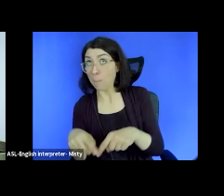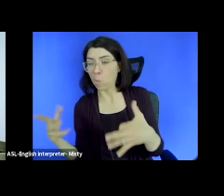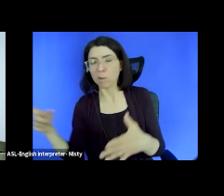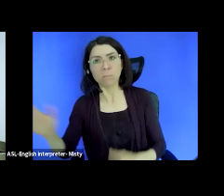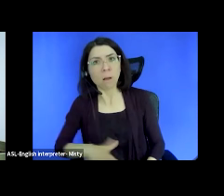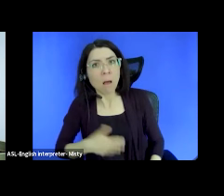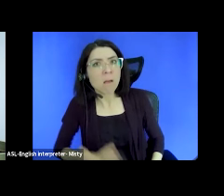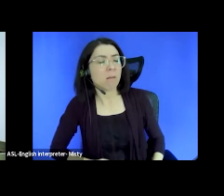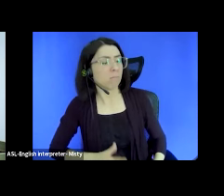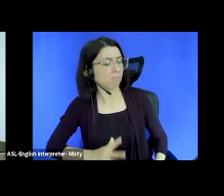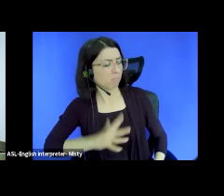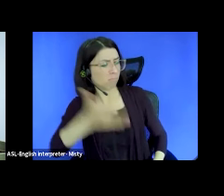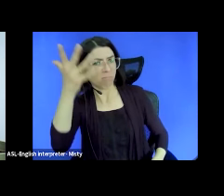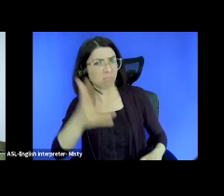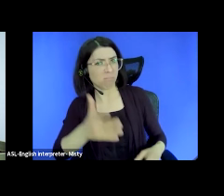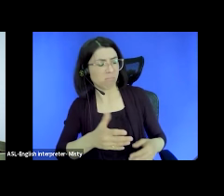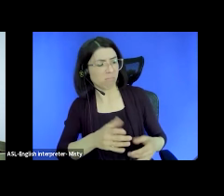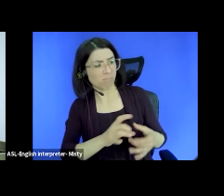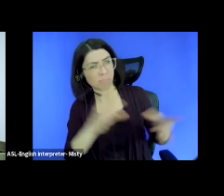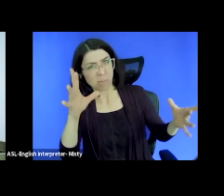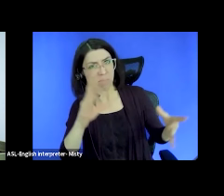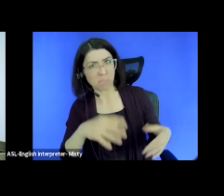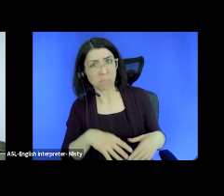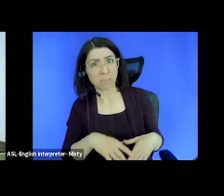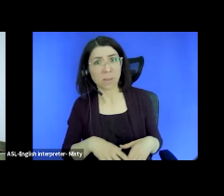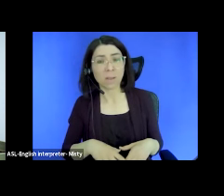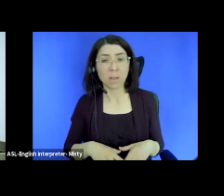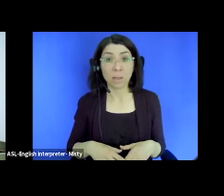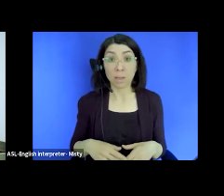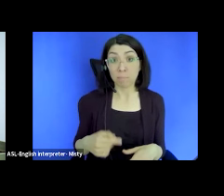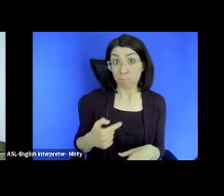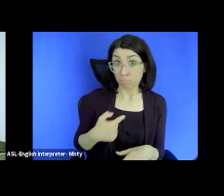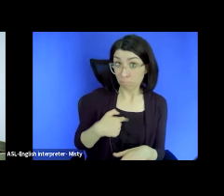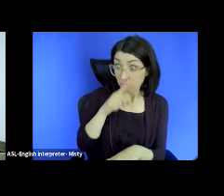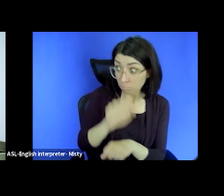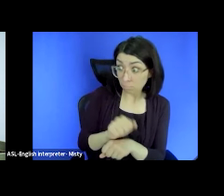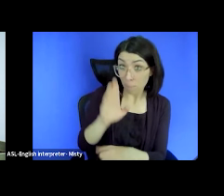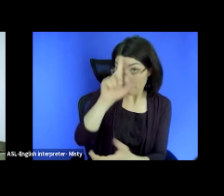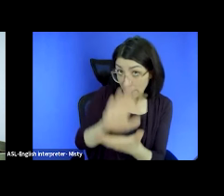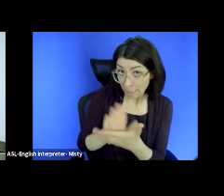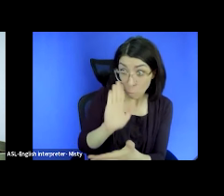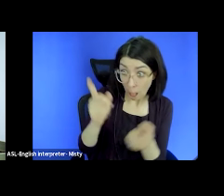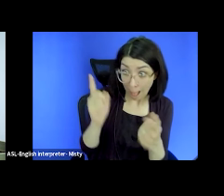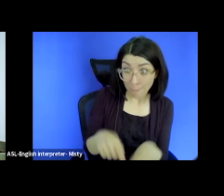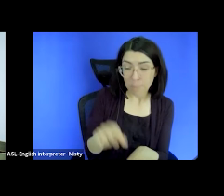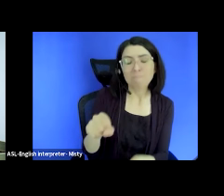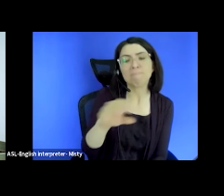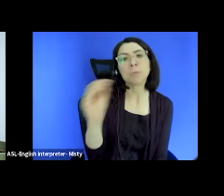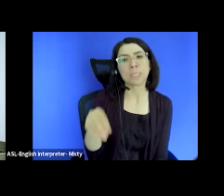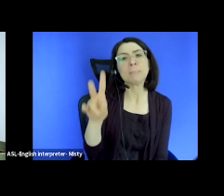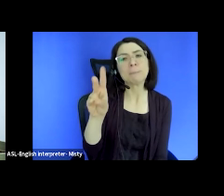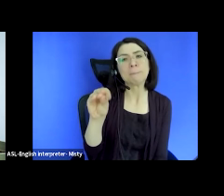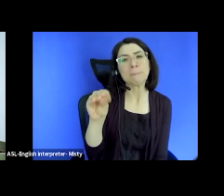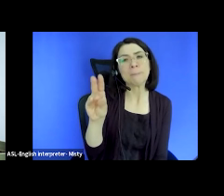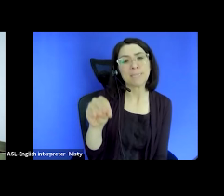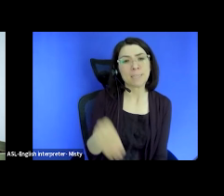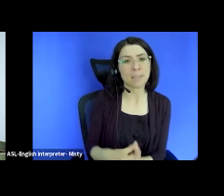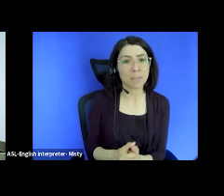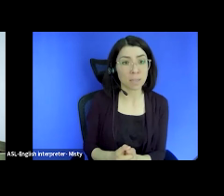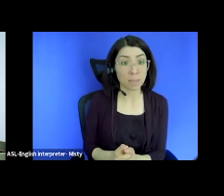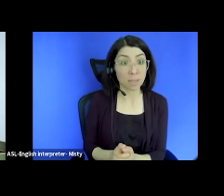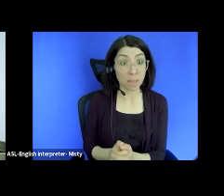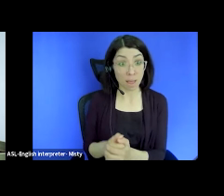friend anymore. And how much you believed it in the beginning, it's about 70%. Okay. How will you know it's happened? This is really the